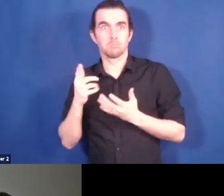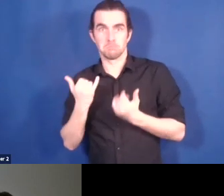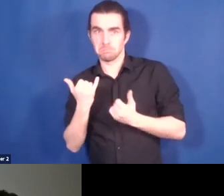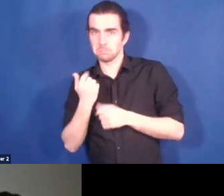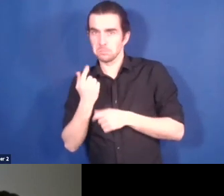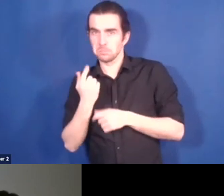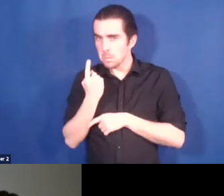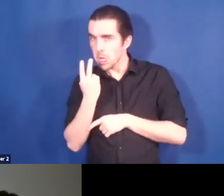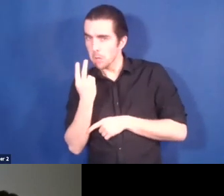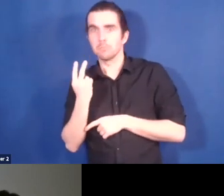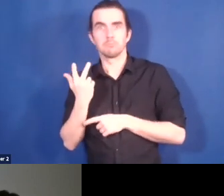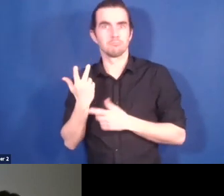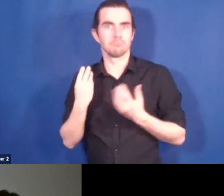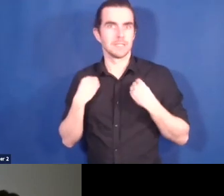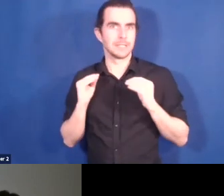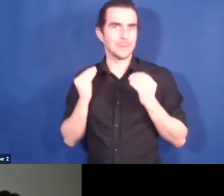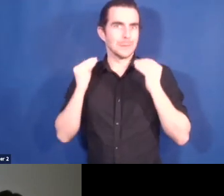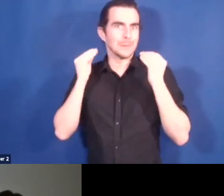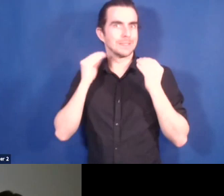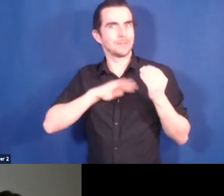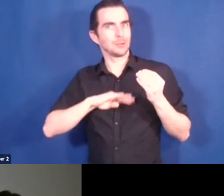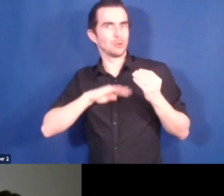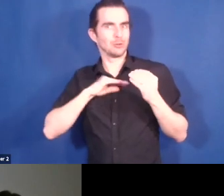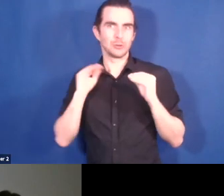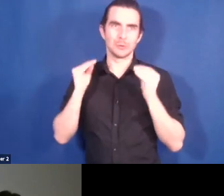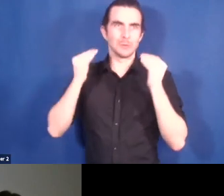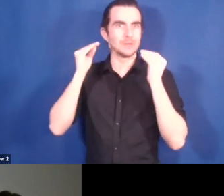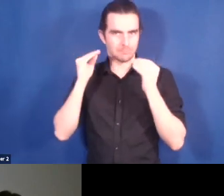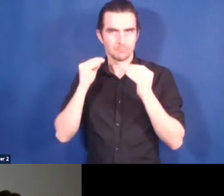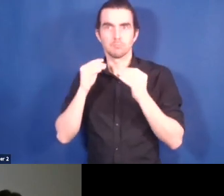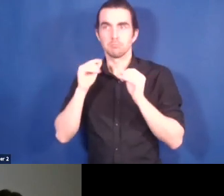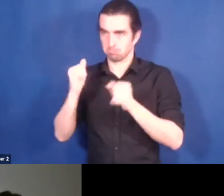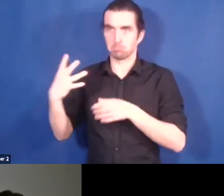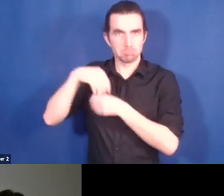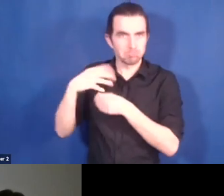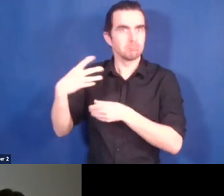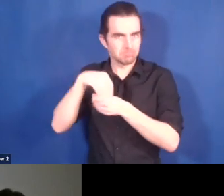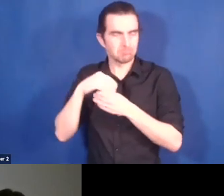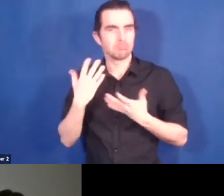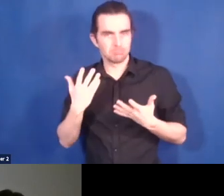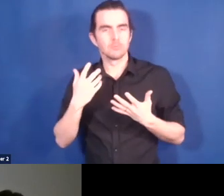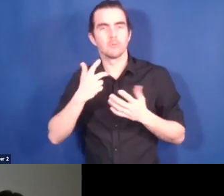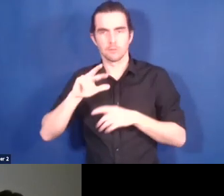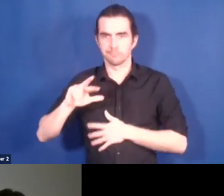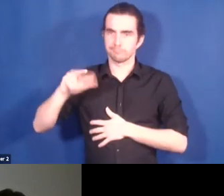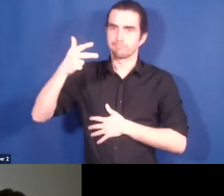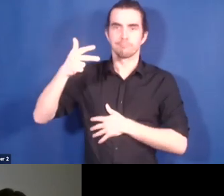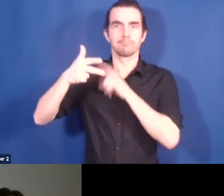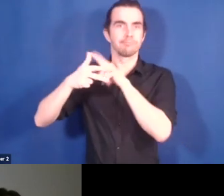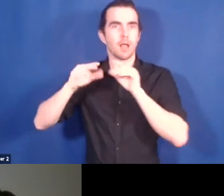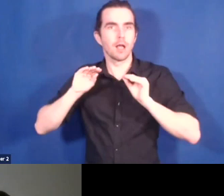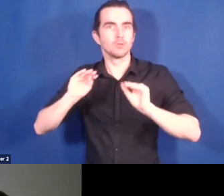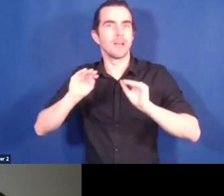secondary. So let's start by talking about school age education and then move into tertiary